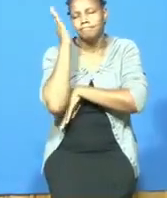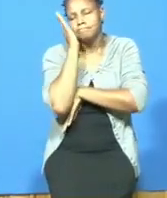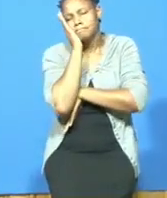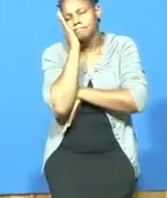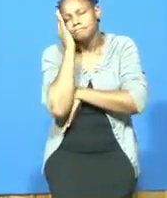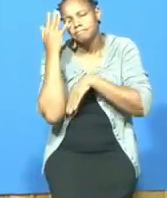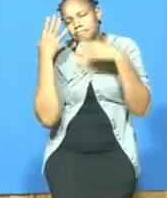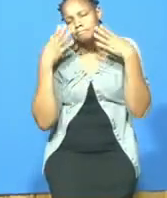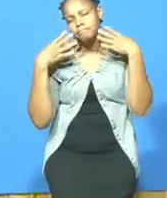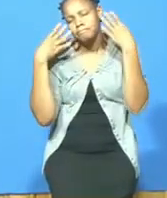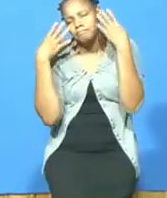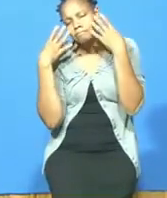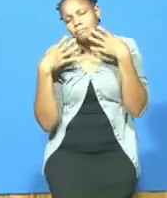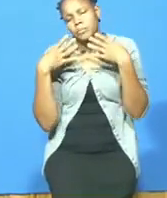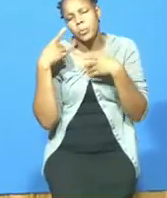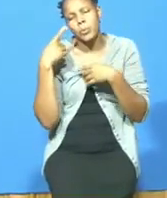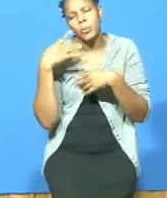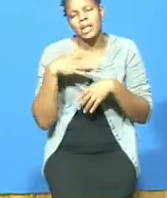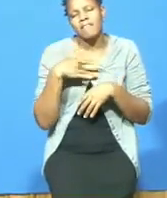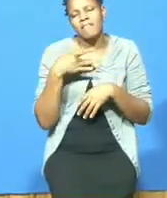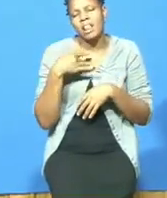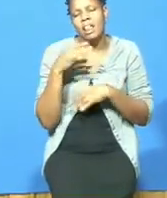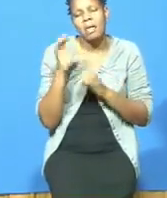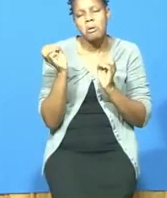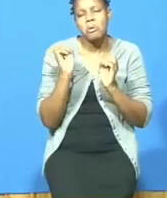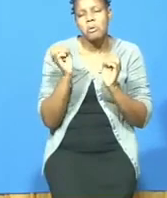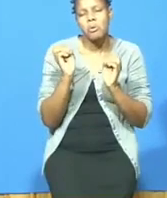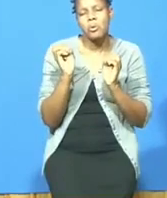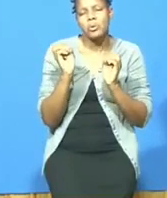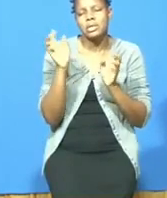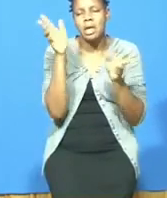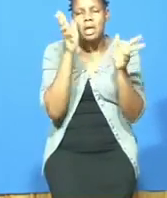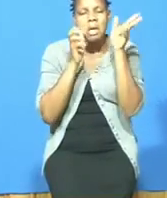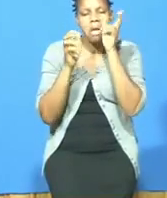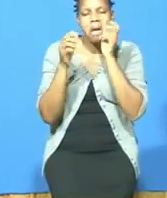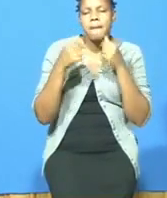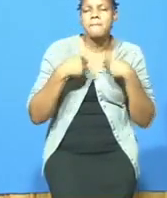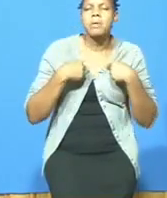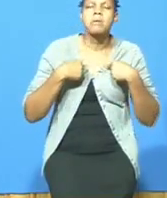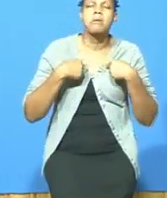cry when it seems no one hears.